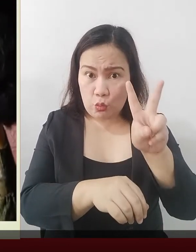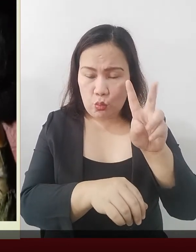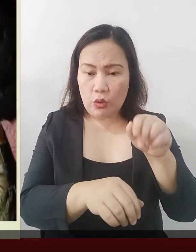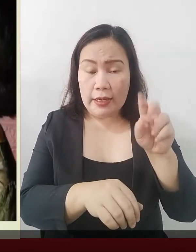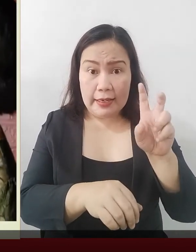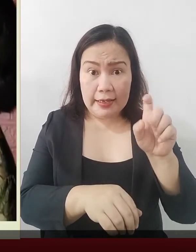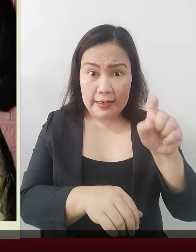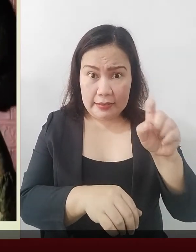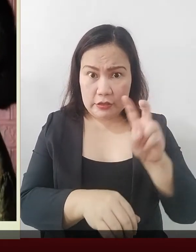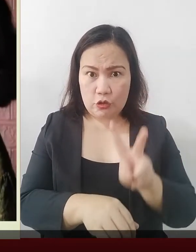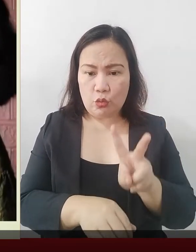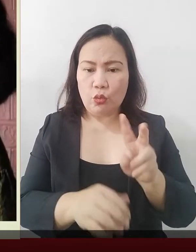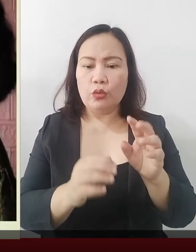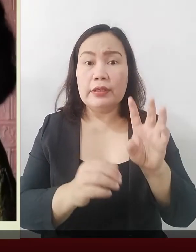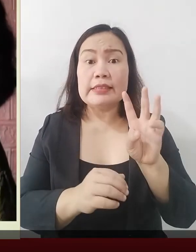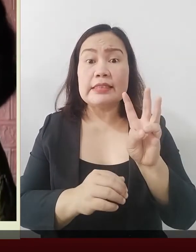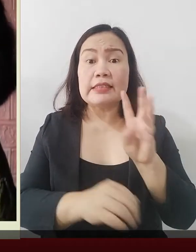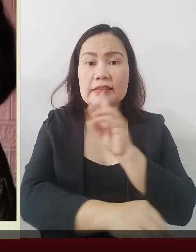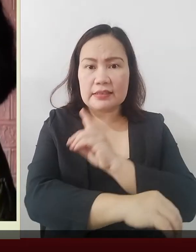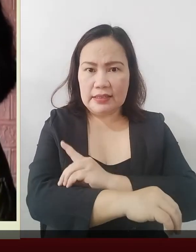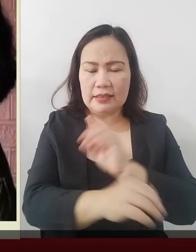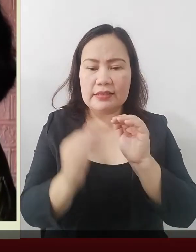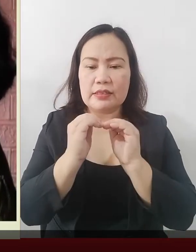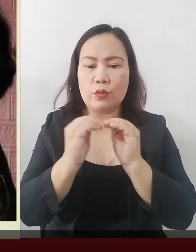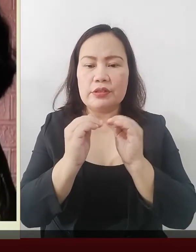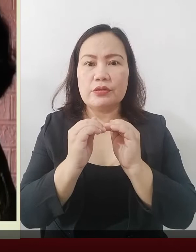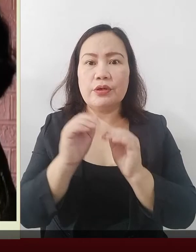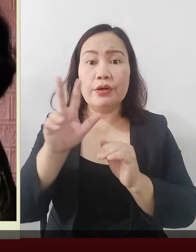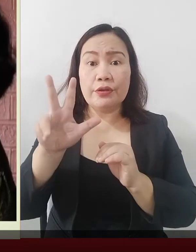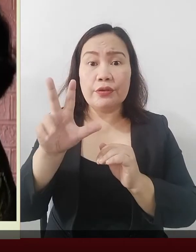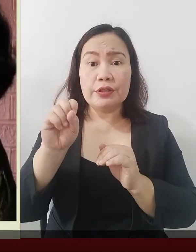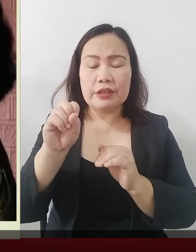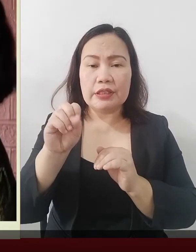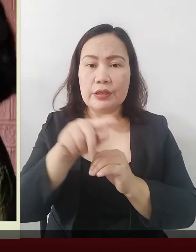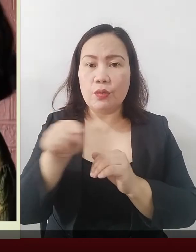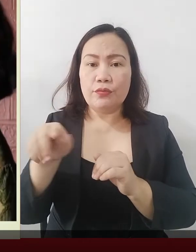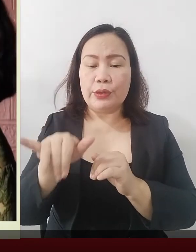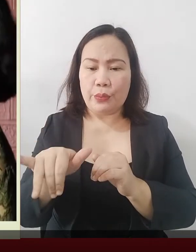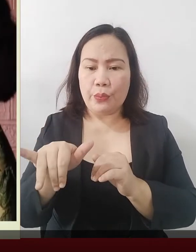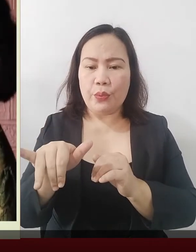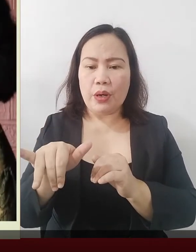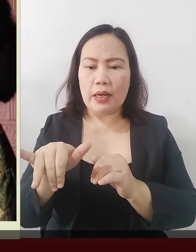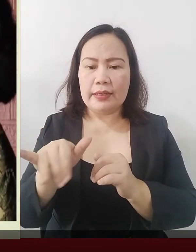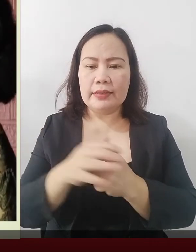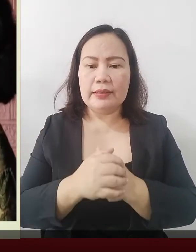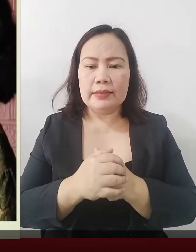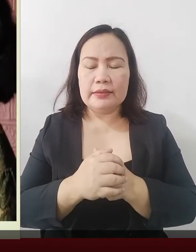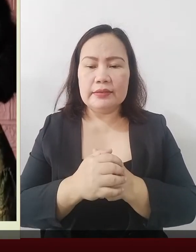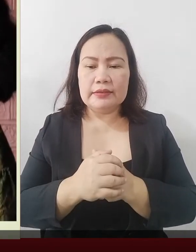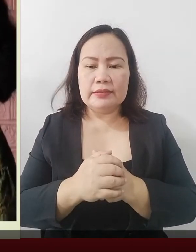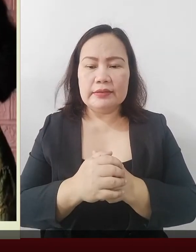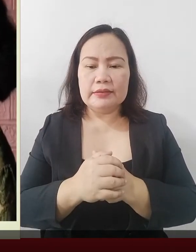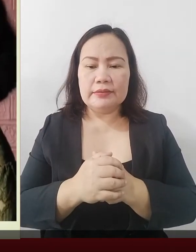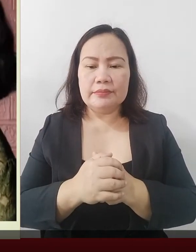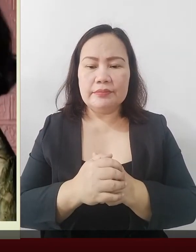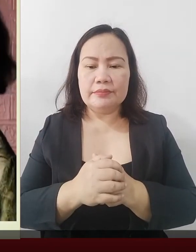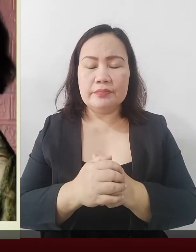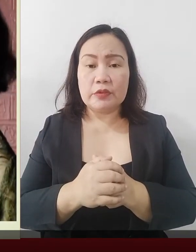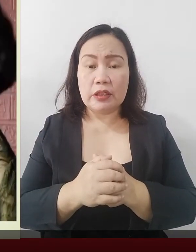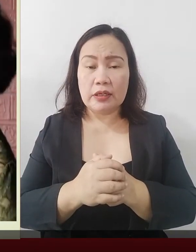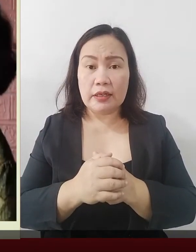substitute x sub 2, we have 6 days, is equal to 30 over